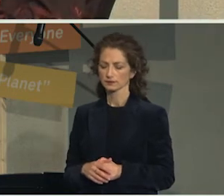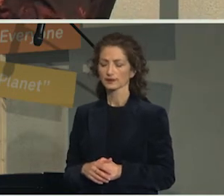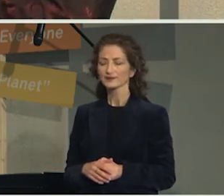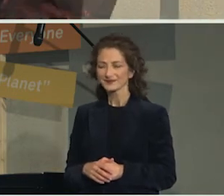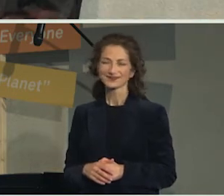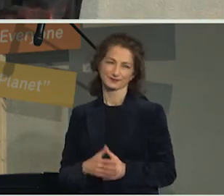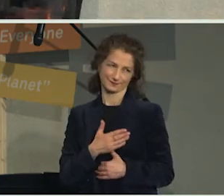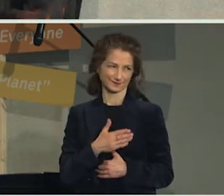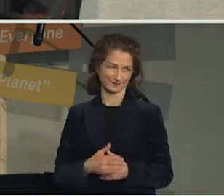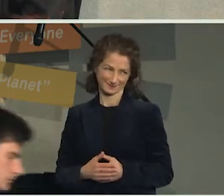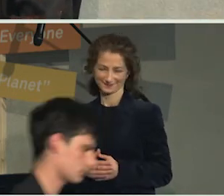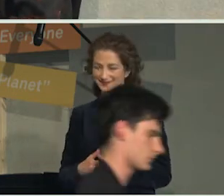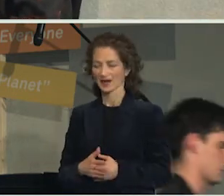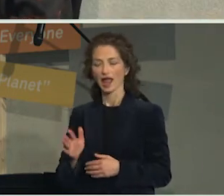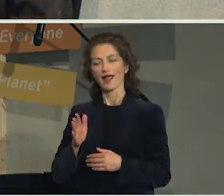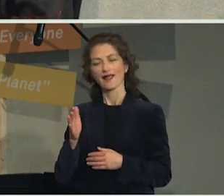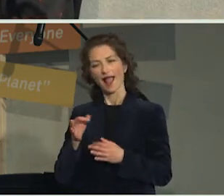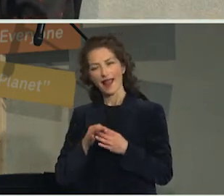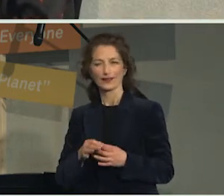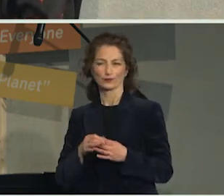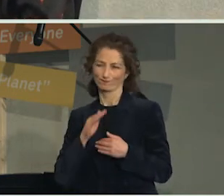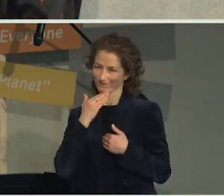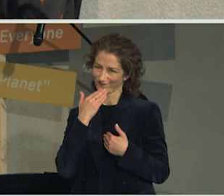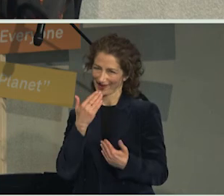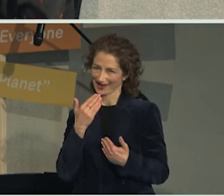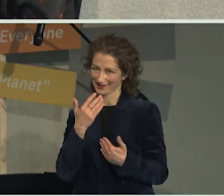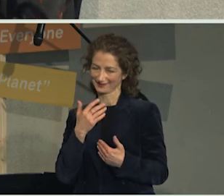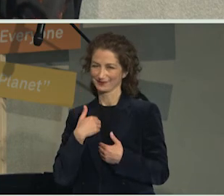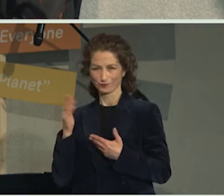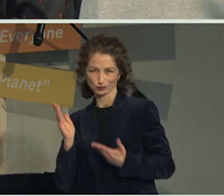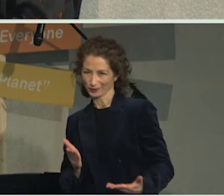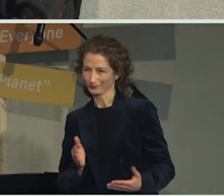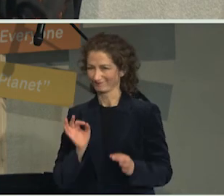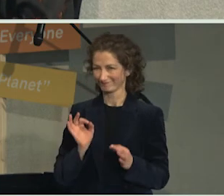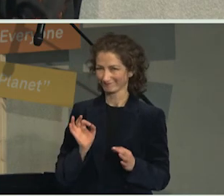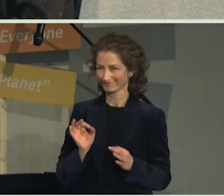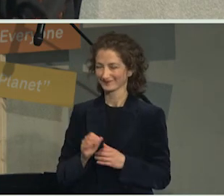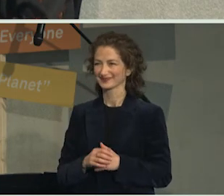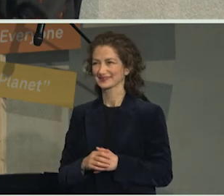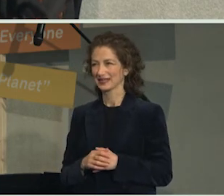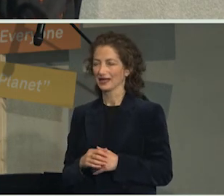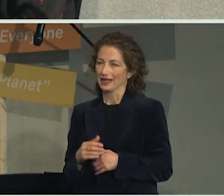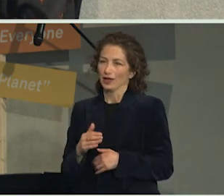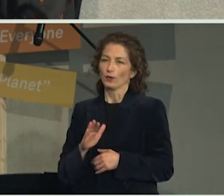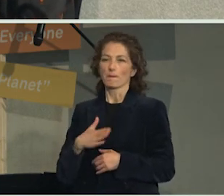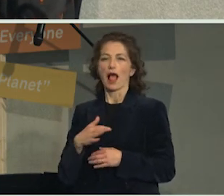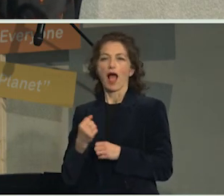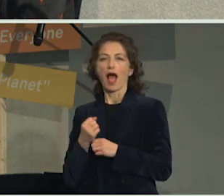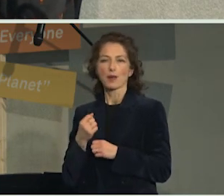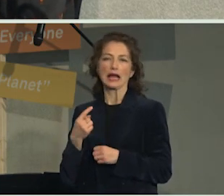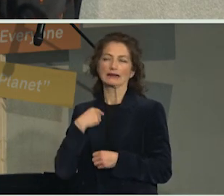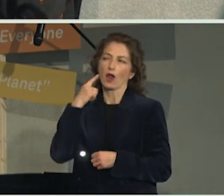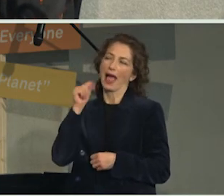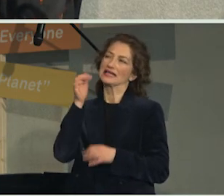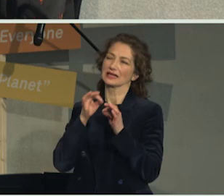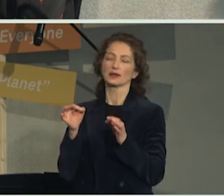Thank you for the nice introduction. Actually, we were kind of hoping we would just hear one sentence about ourselves. And now we're like,